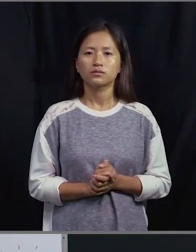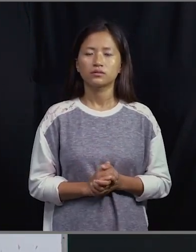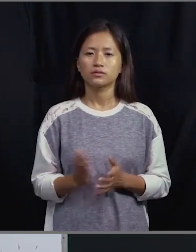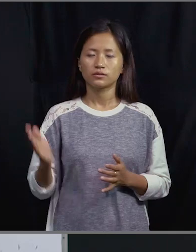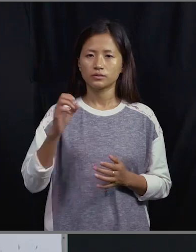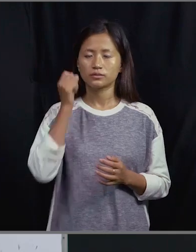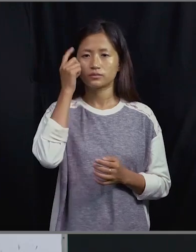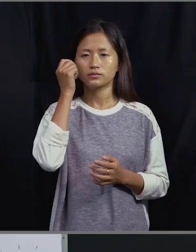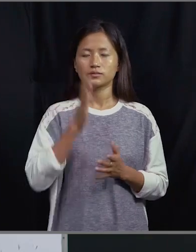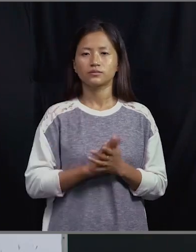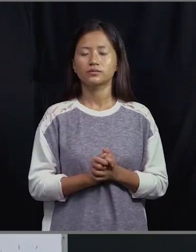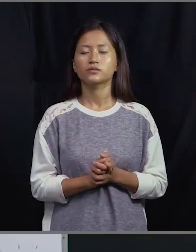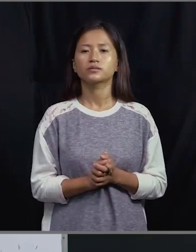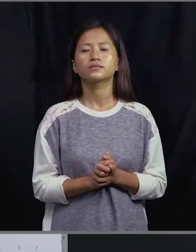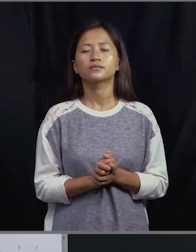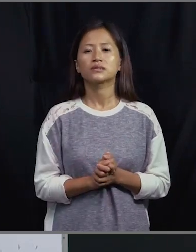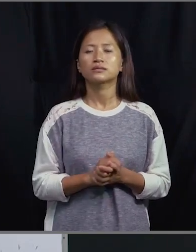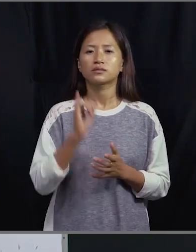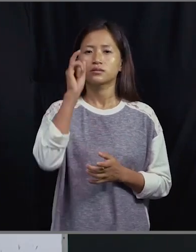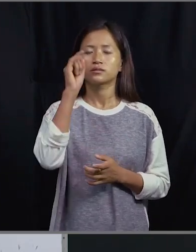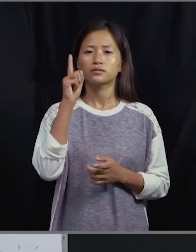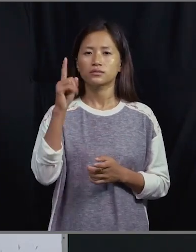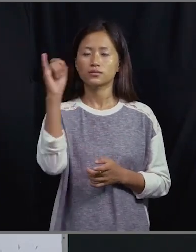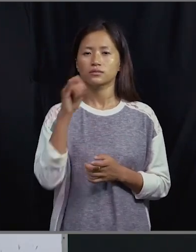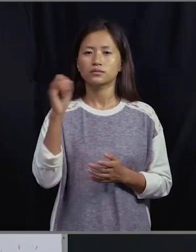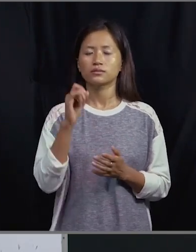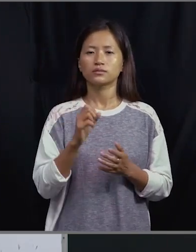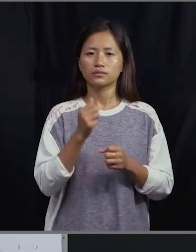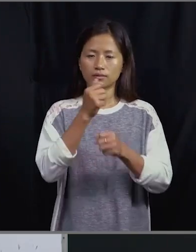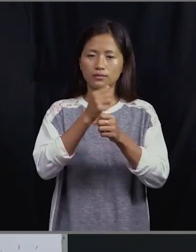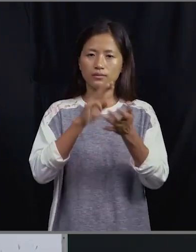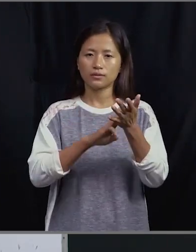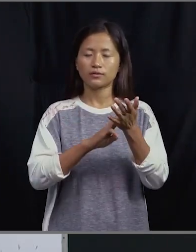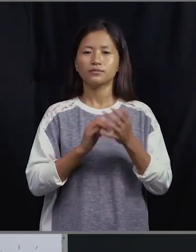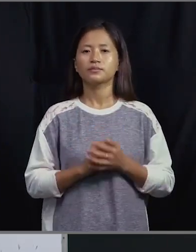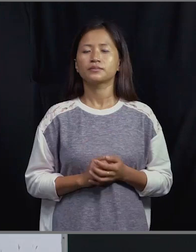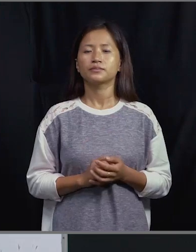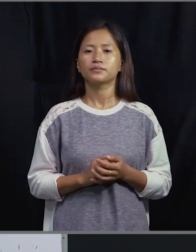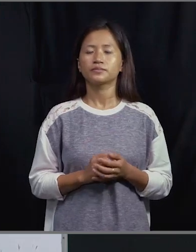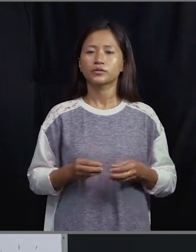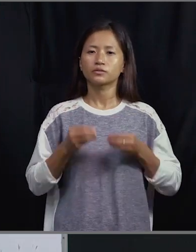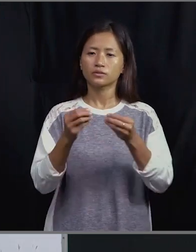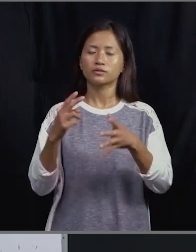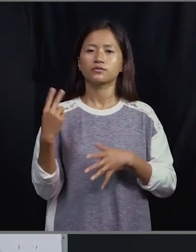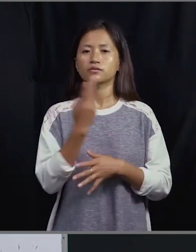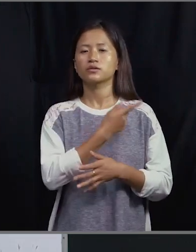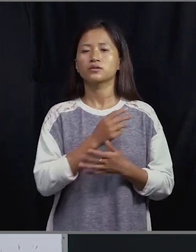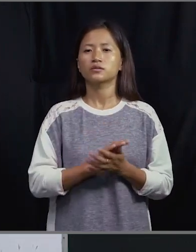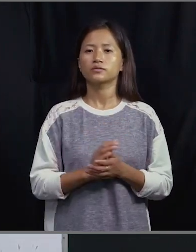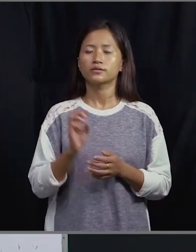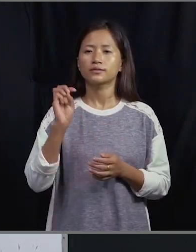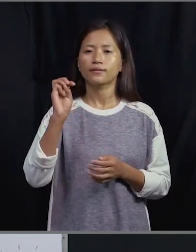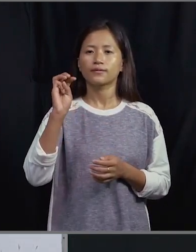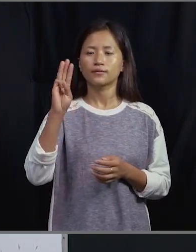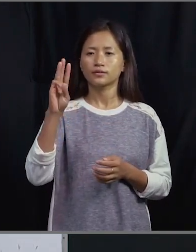From here we understand that 16 gram of methane will give us 36 gram